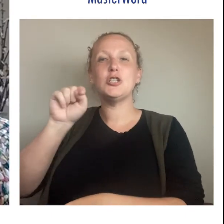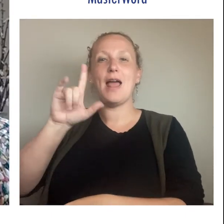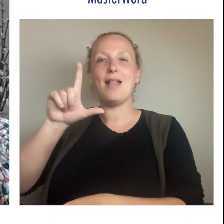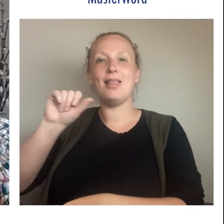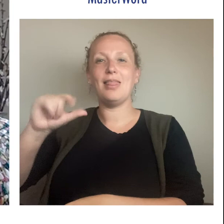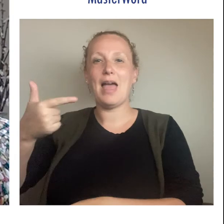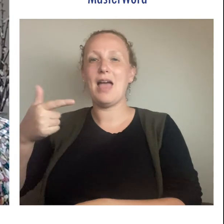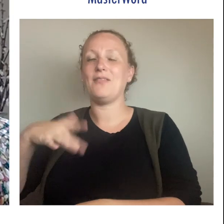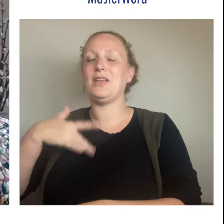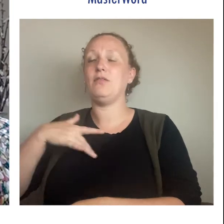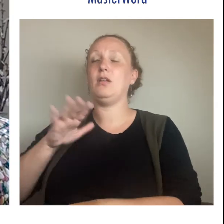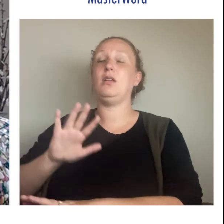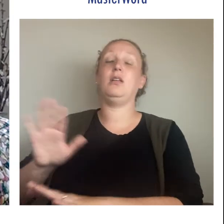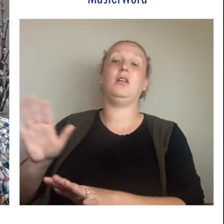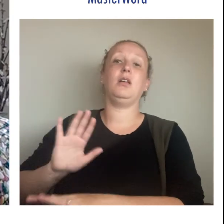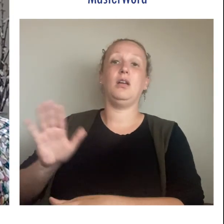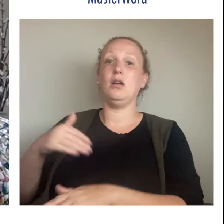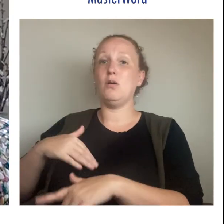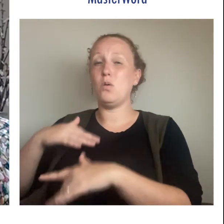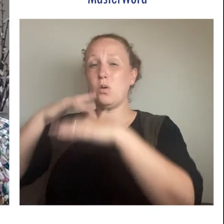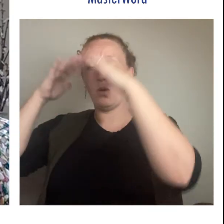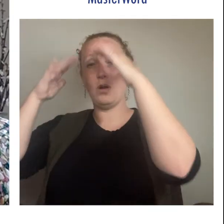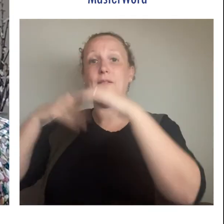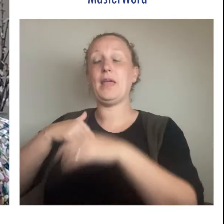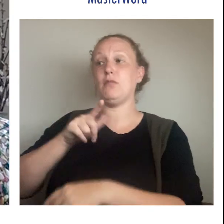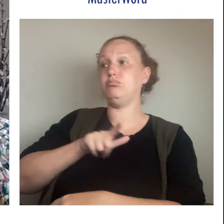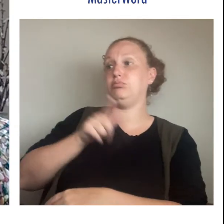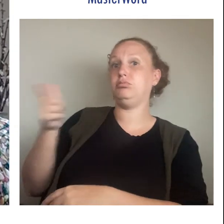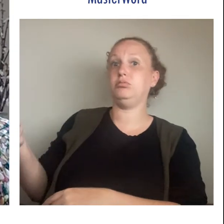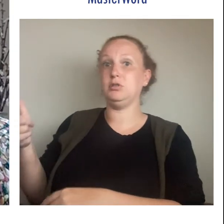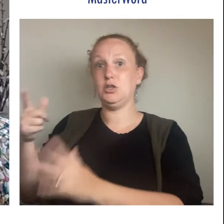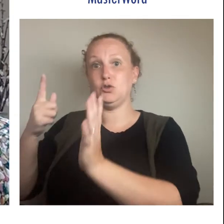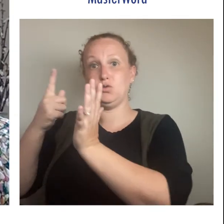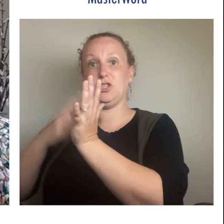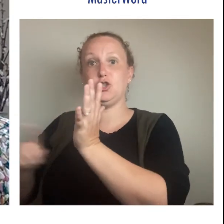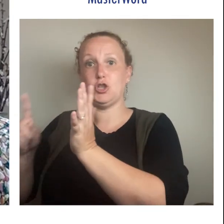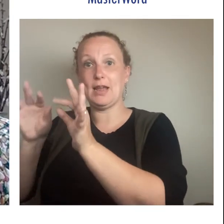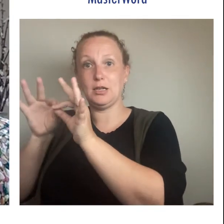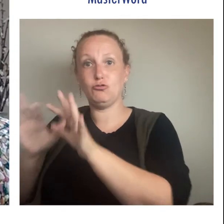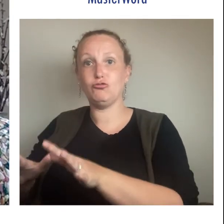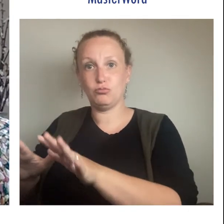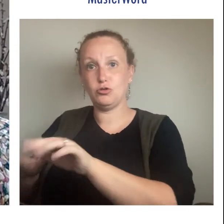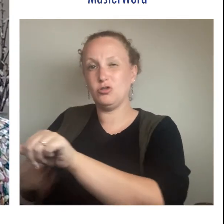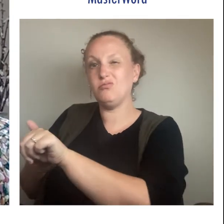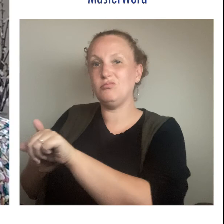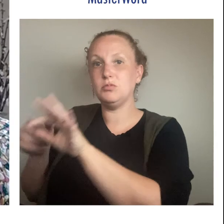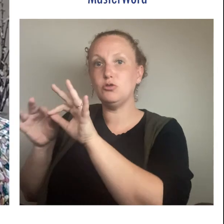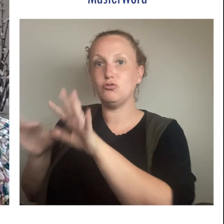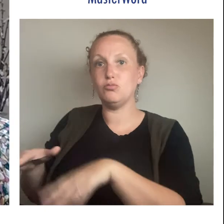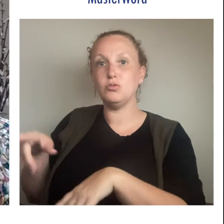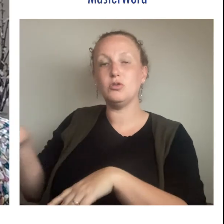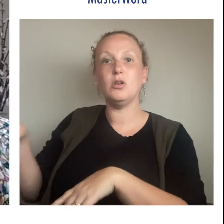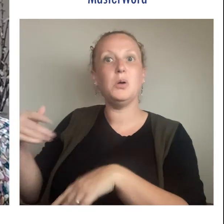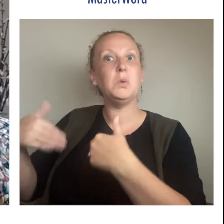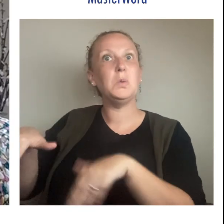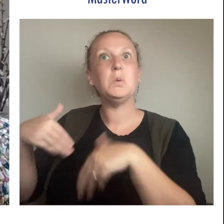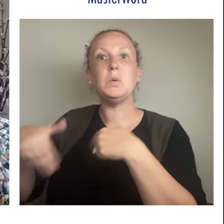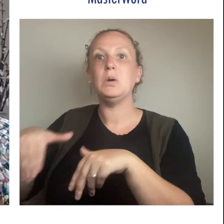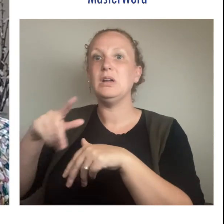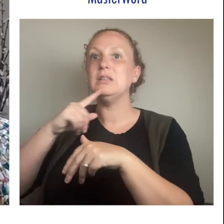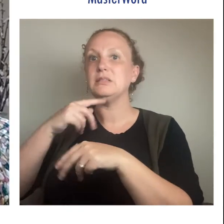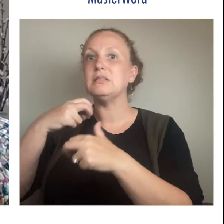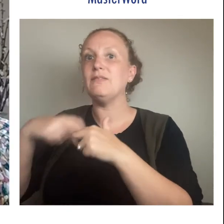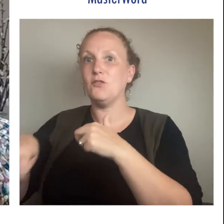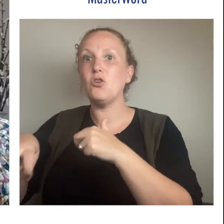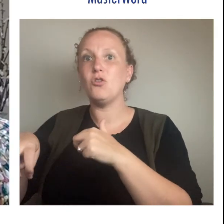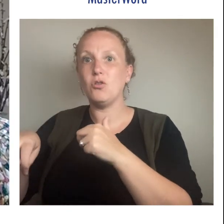the interpretation over to the Czech interpreter. And that was unfortunate, because it's so difficult of a